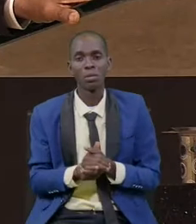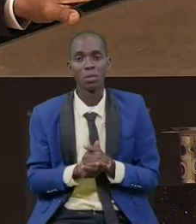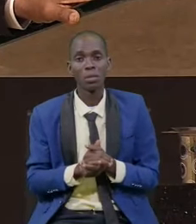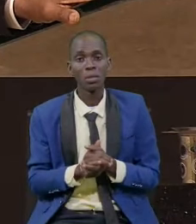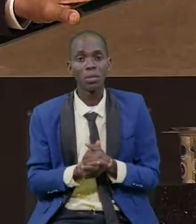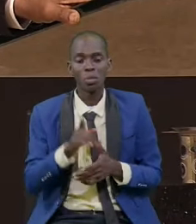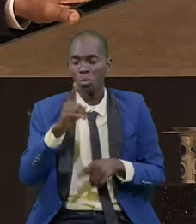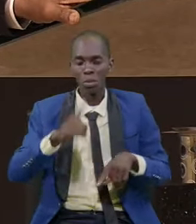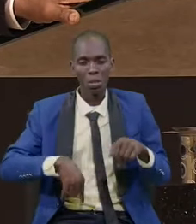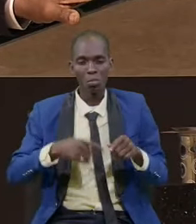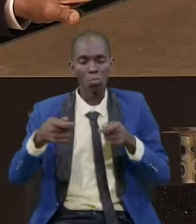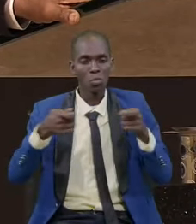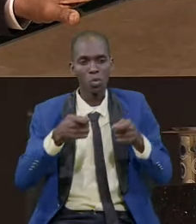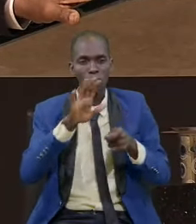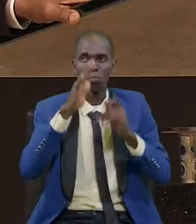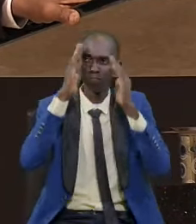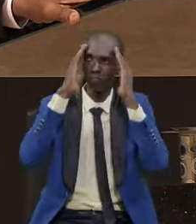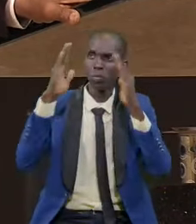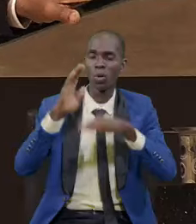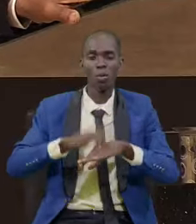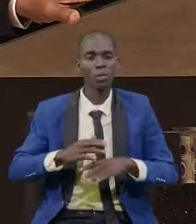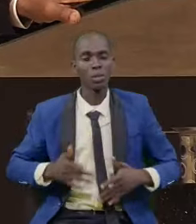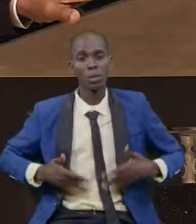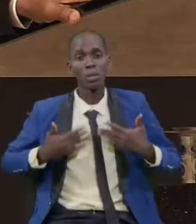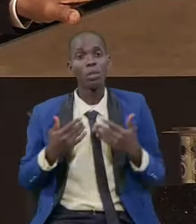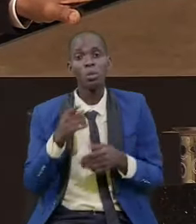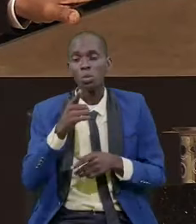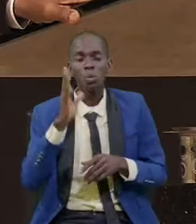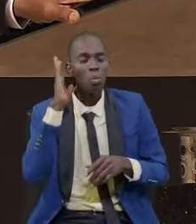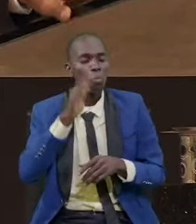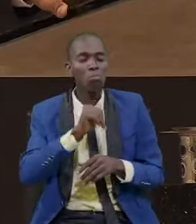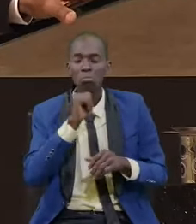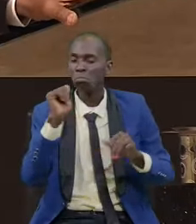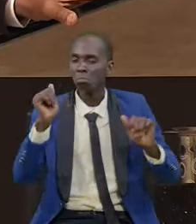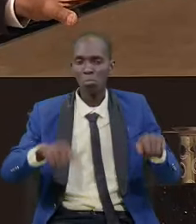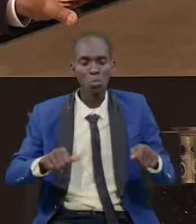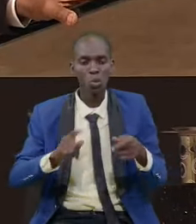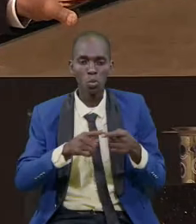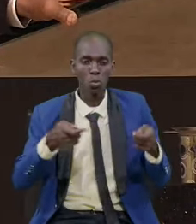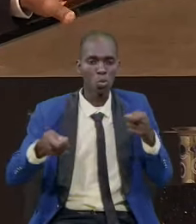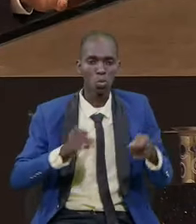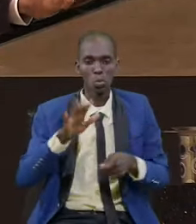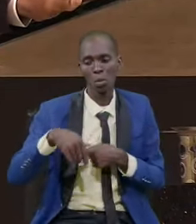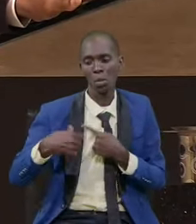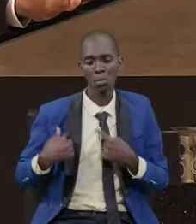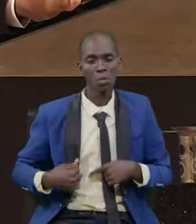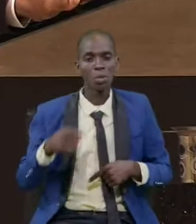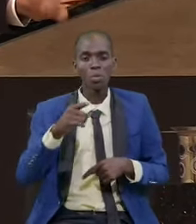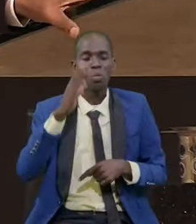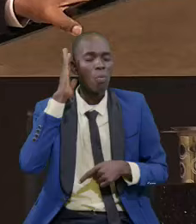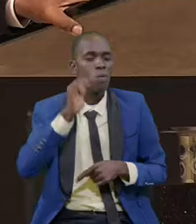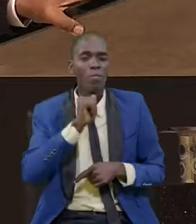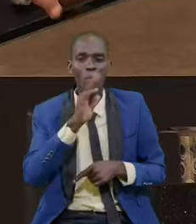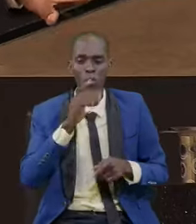his direction in life, will not be able to control his heart, will not be able to control